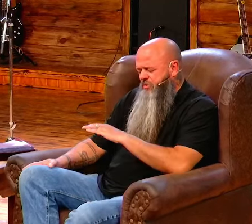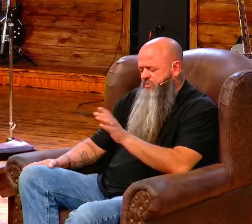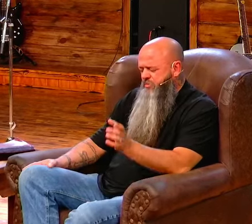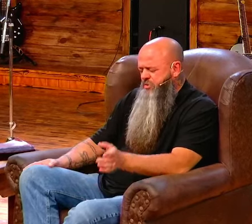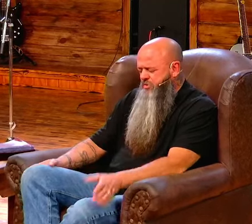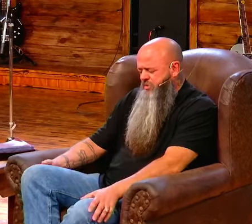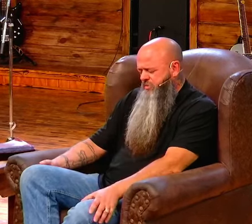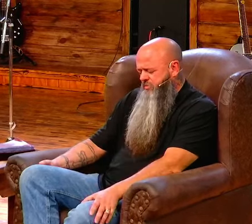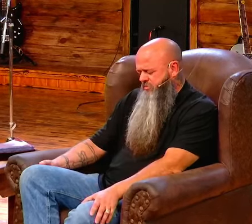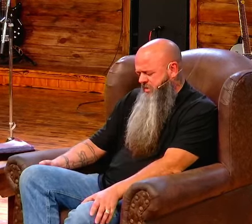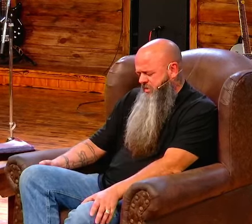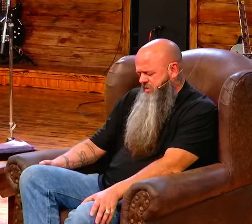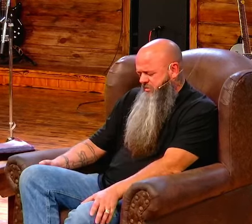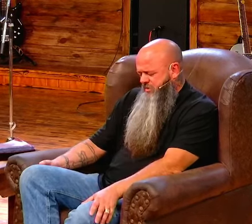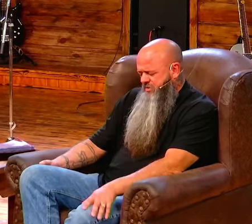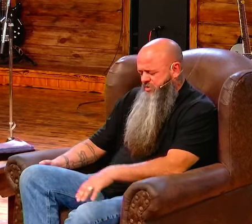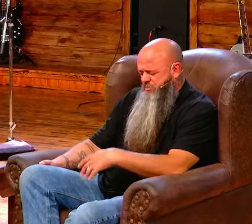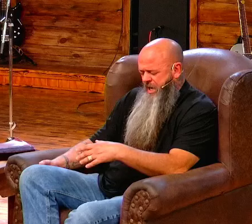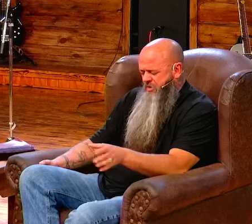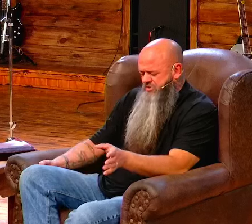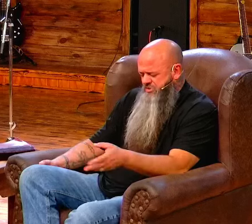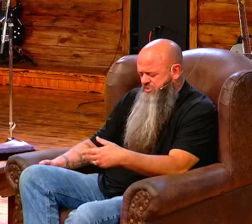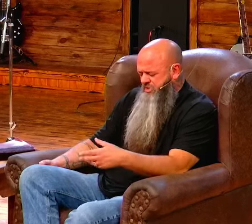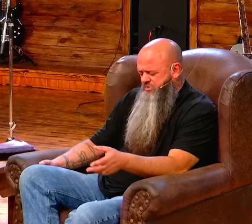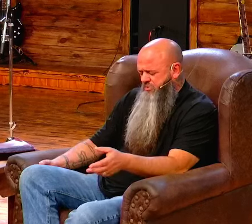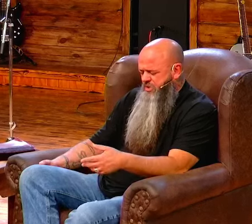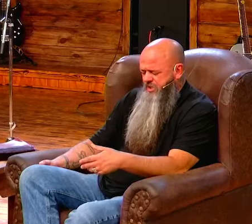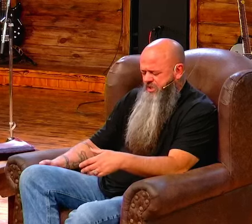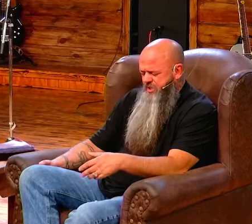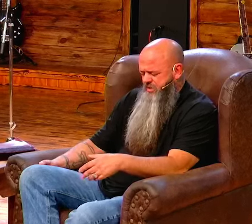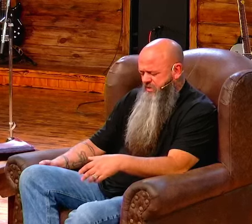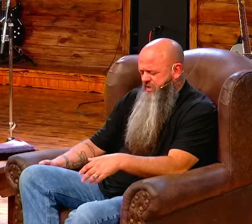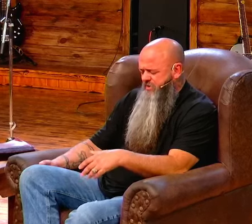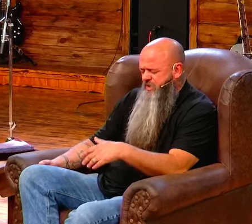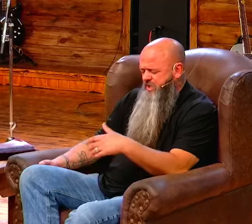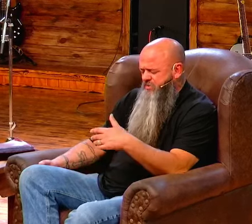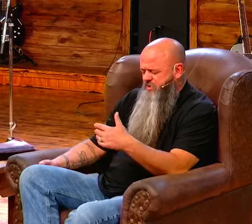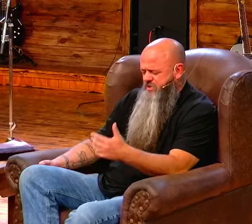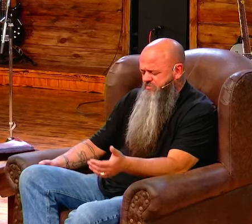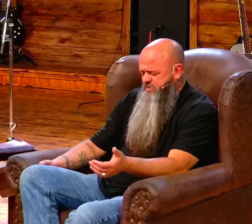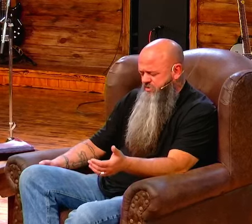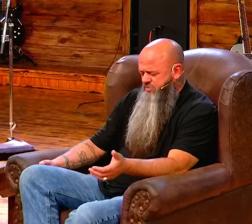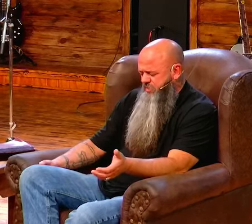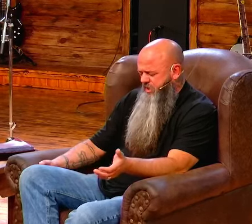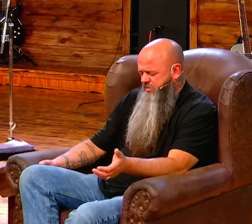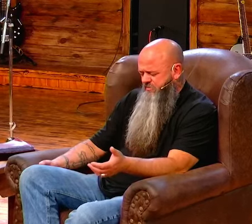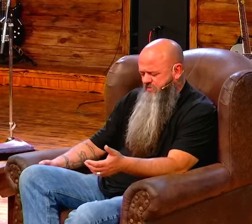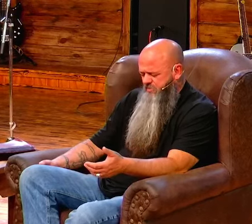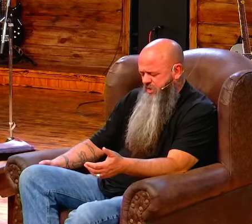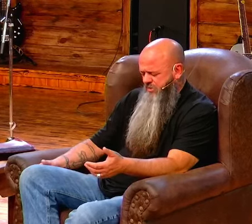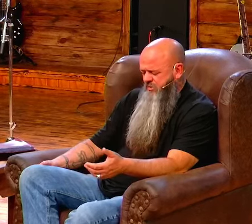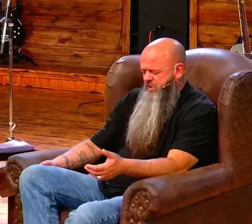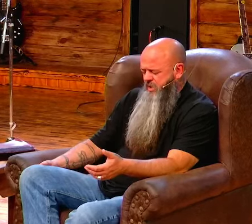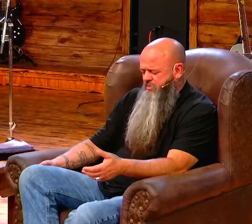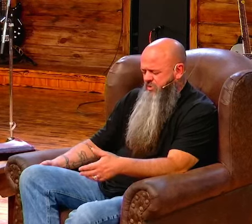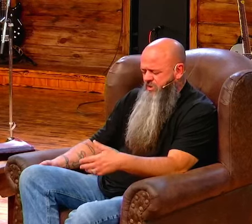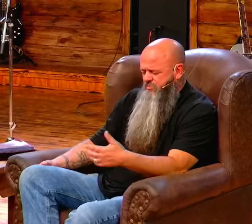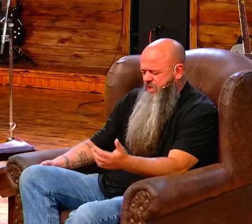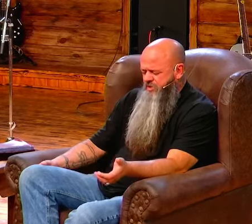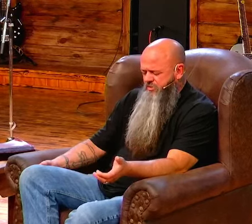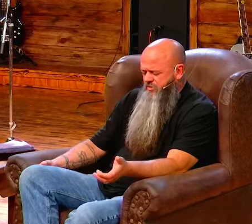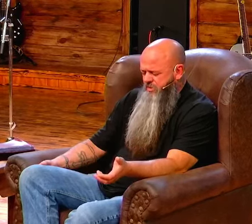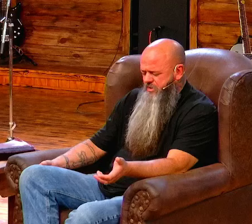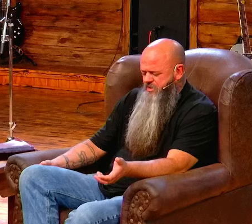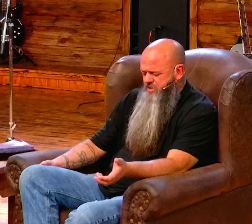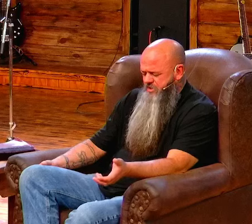Satan, the Lord rebuke you. None of your powers or tricks will work in here. And everything you attempt to do, male or female, it will come